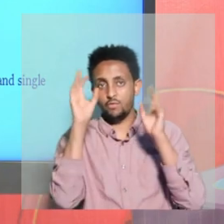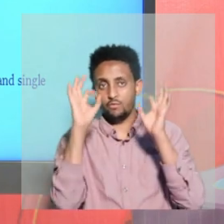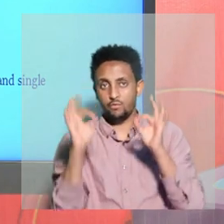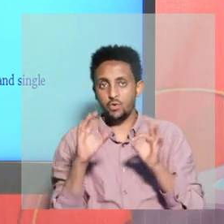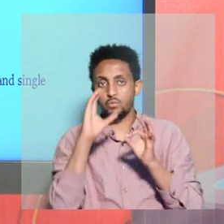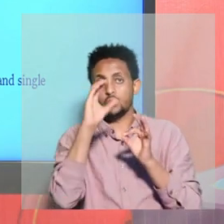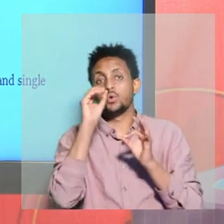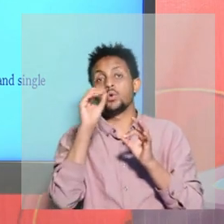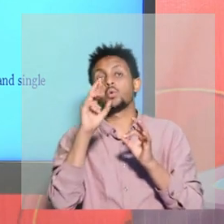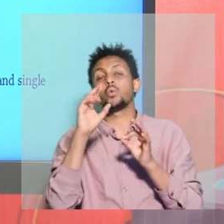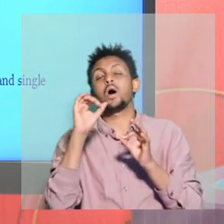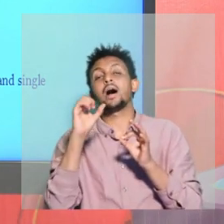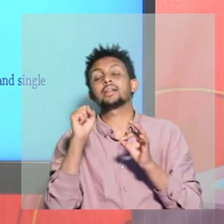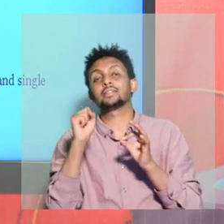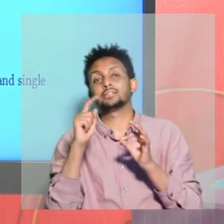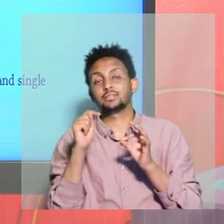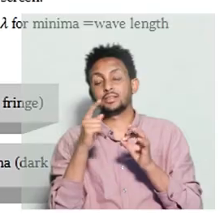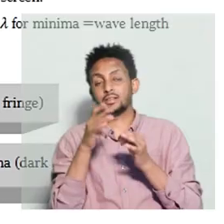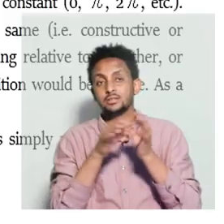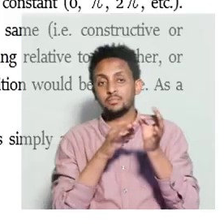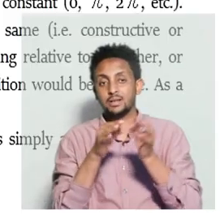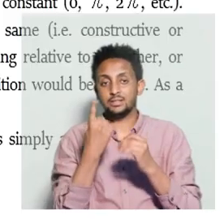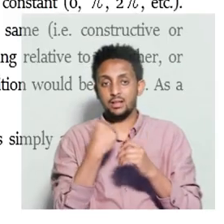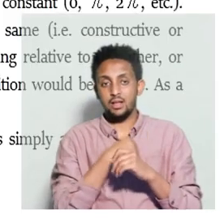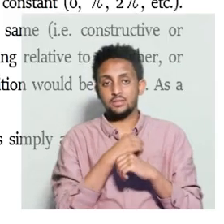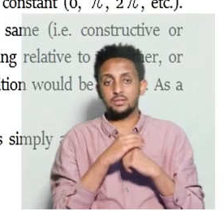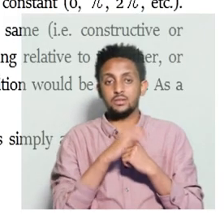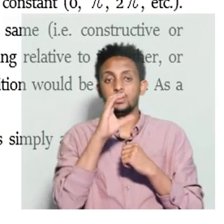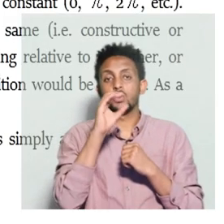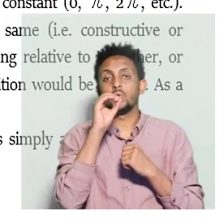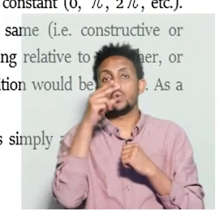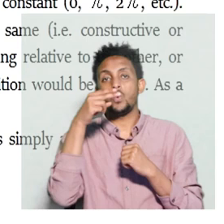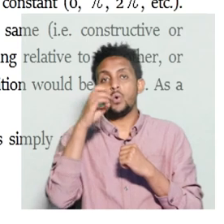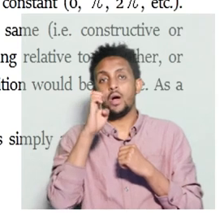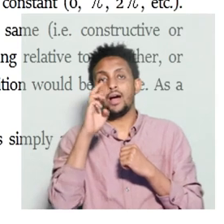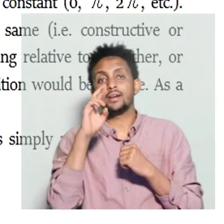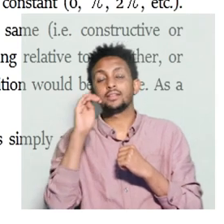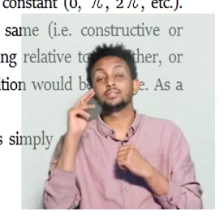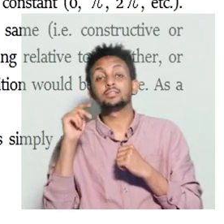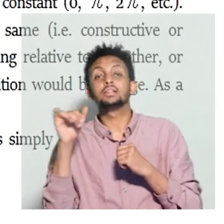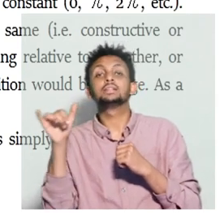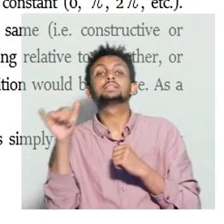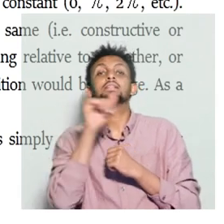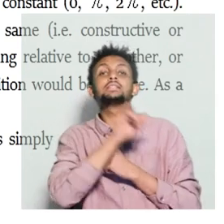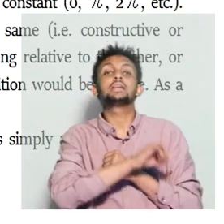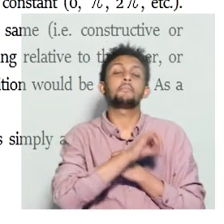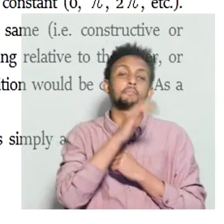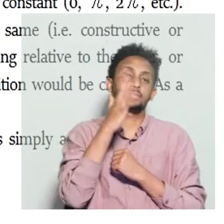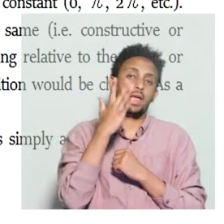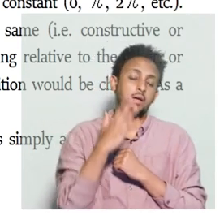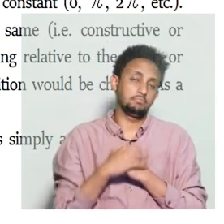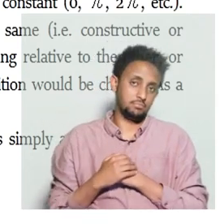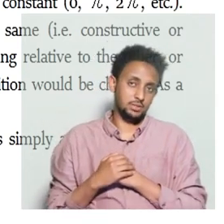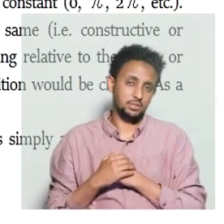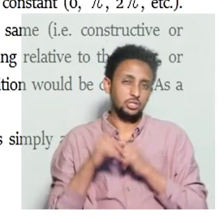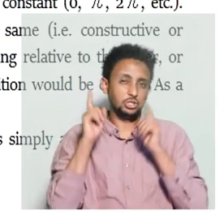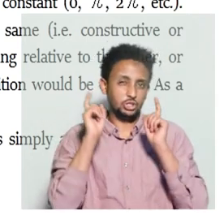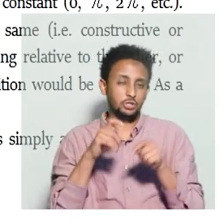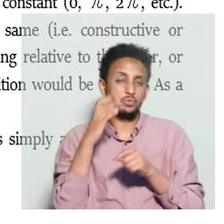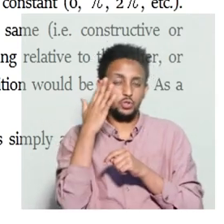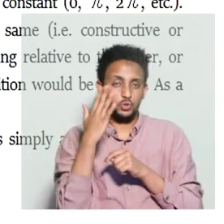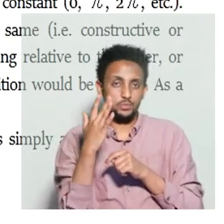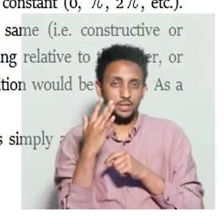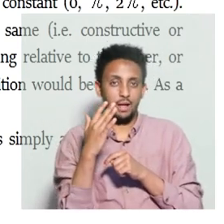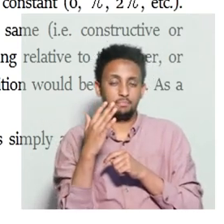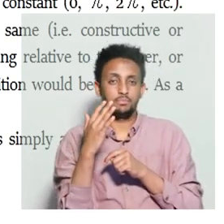And coherent source can be expressed as, coherent means the same type. That should be the same type